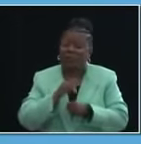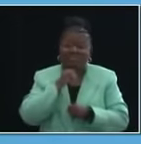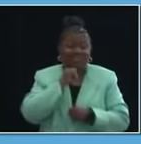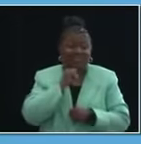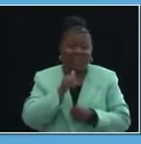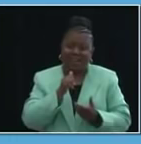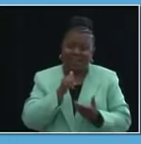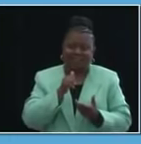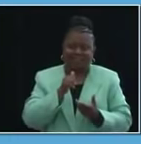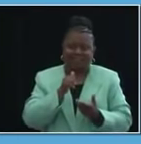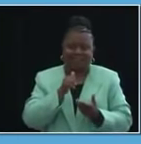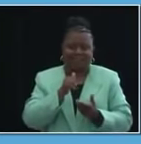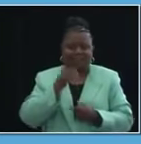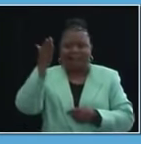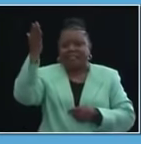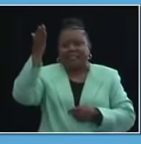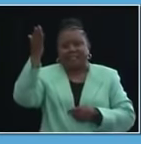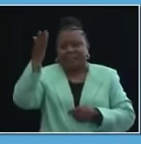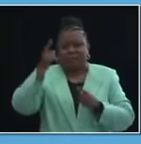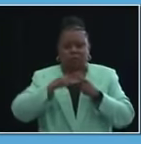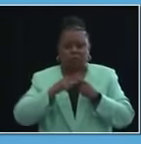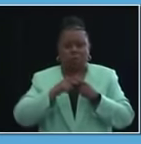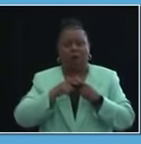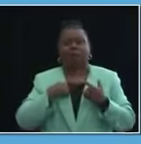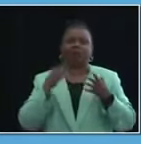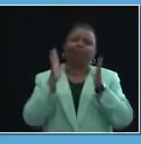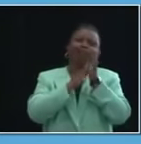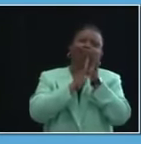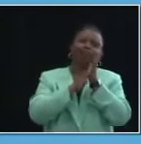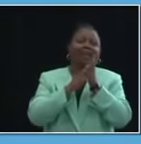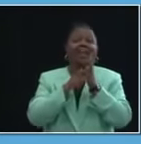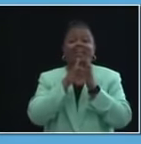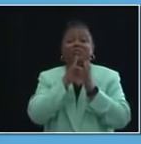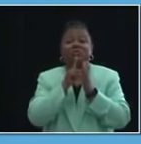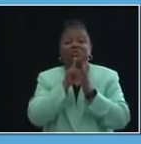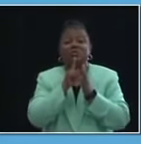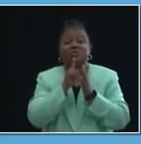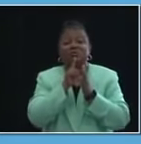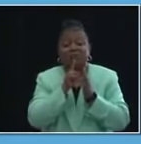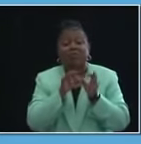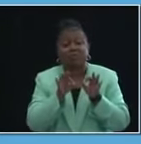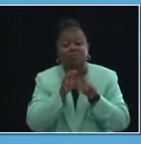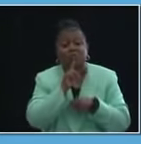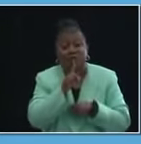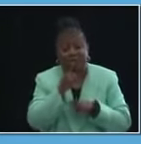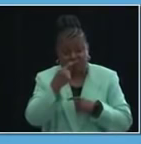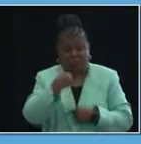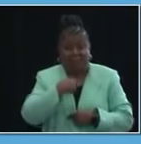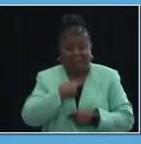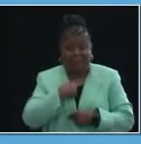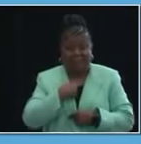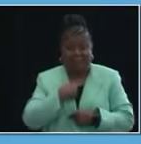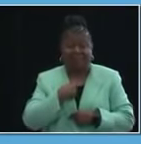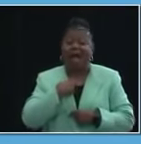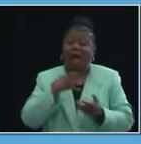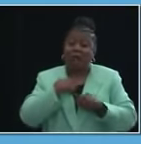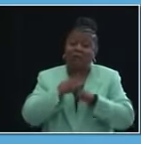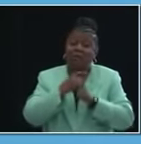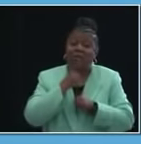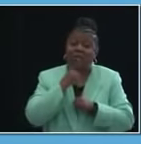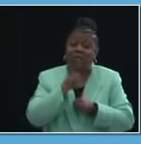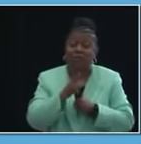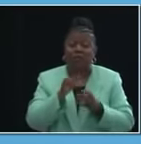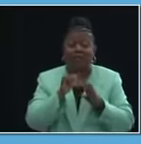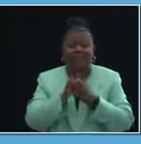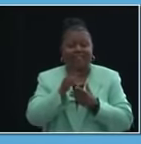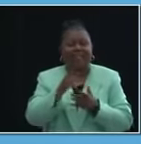not a speech or platitudes. It is very, very real for me. I want to make sure